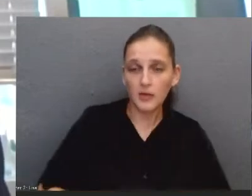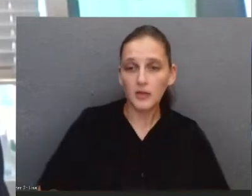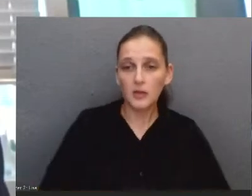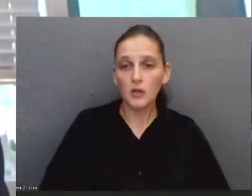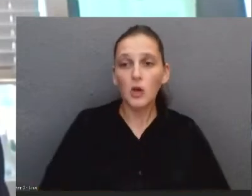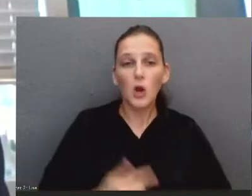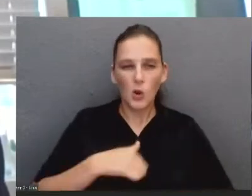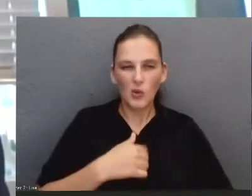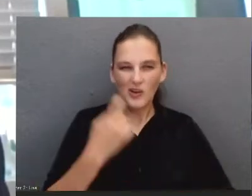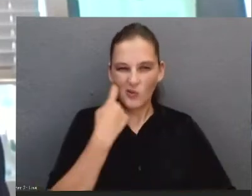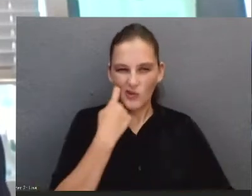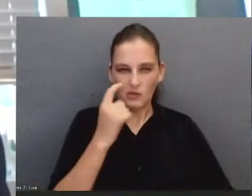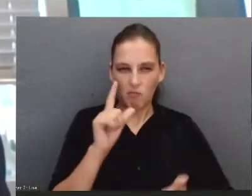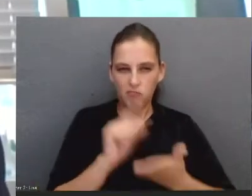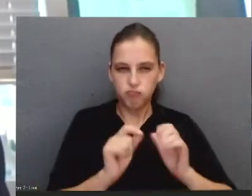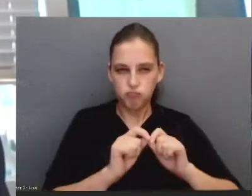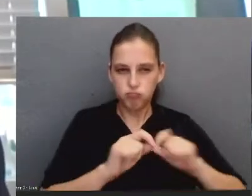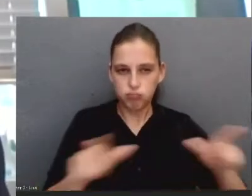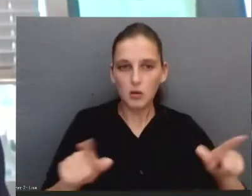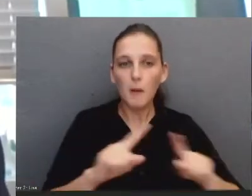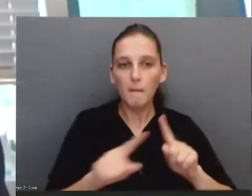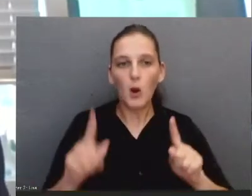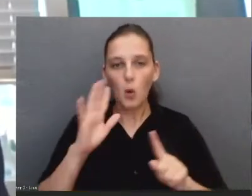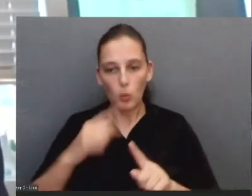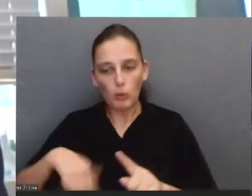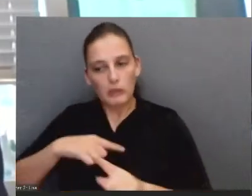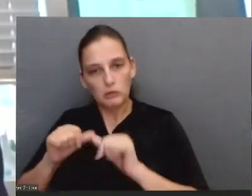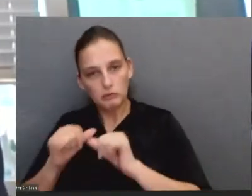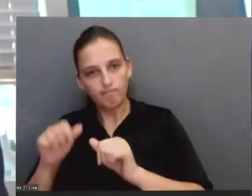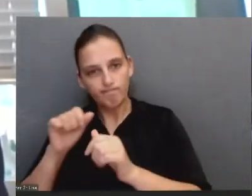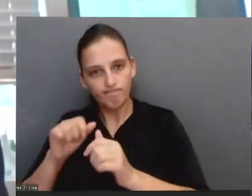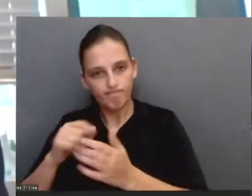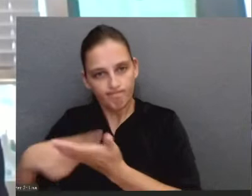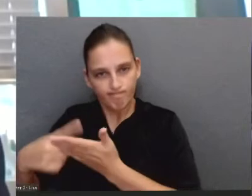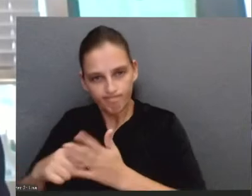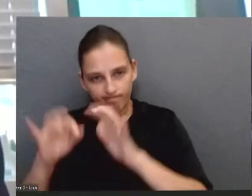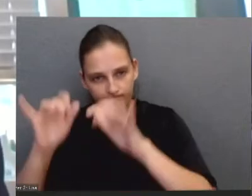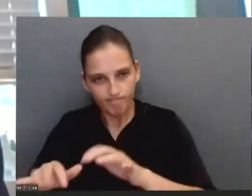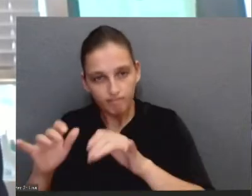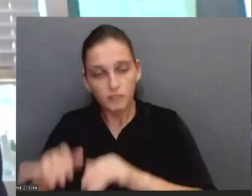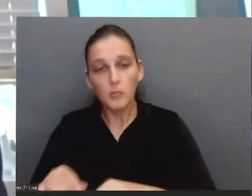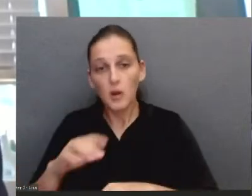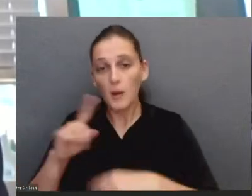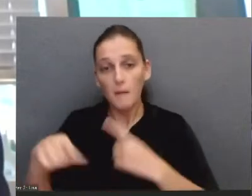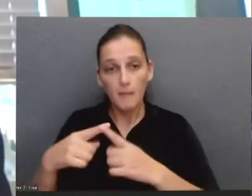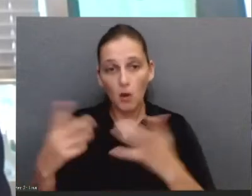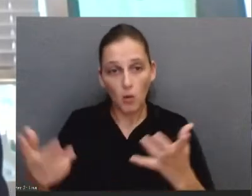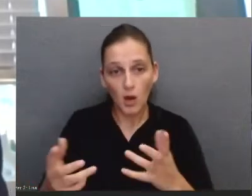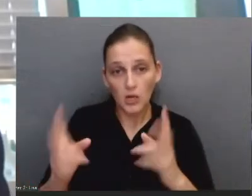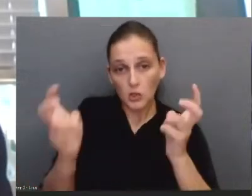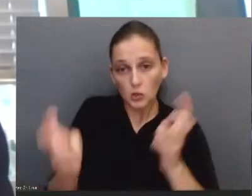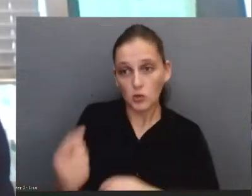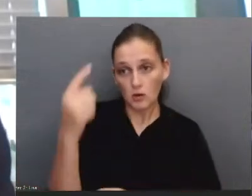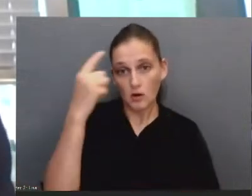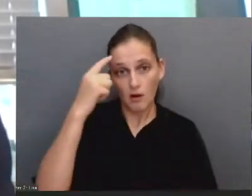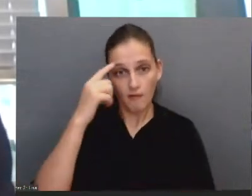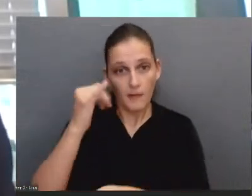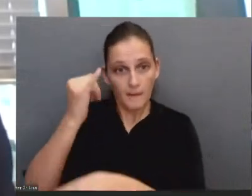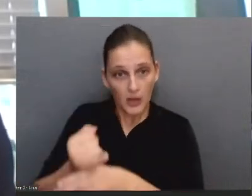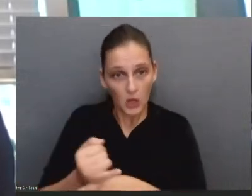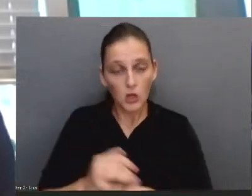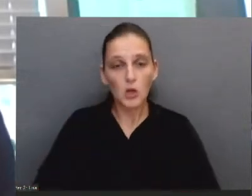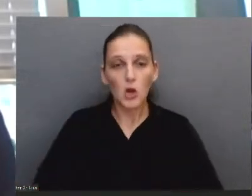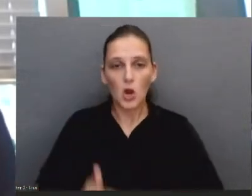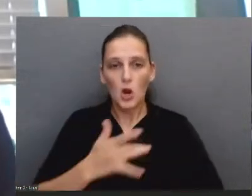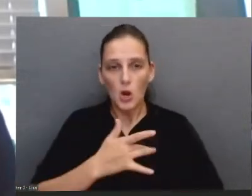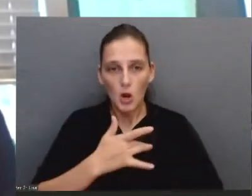but additional statements are in the works, including statements on cognitive impairment, breathing discomfort, cardiac and autonomic